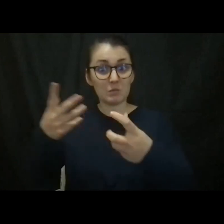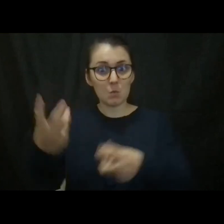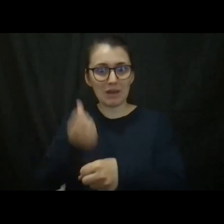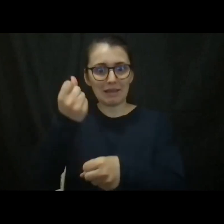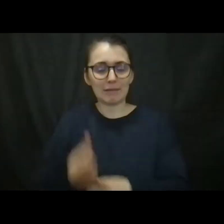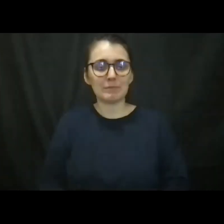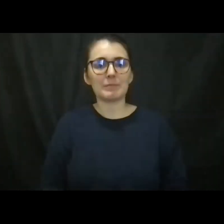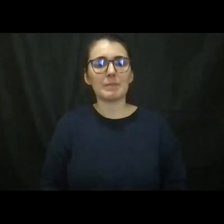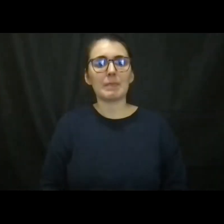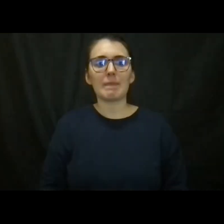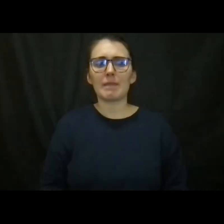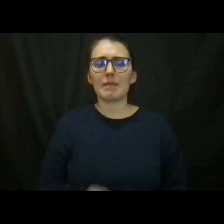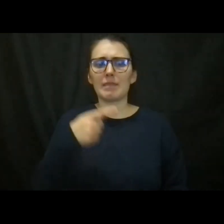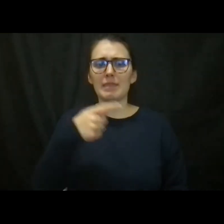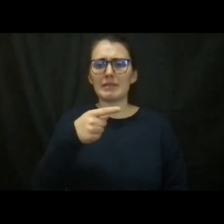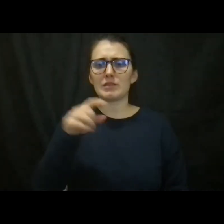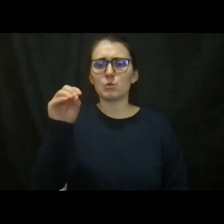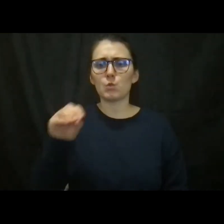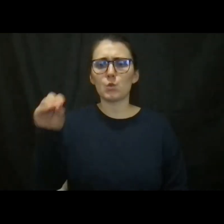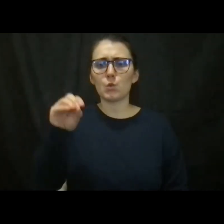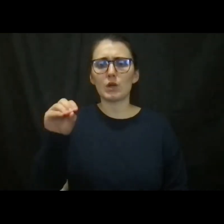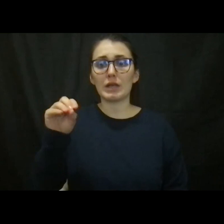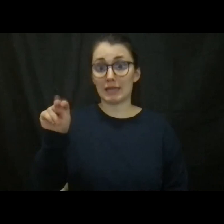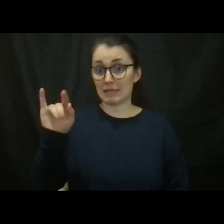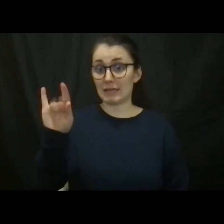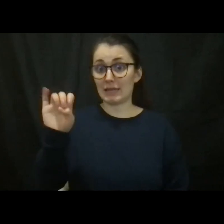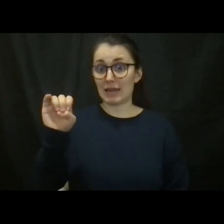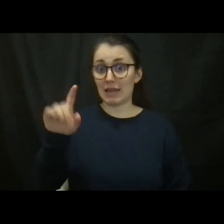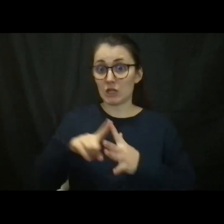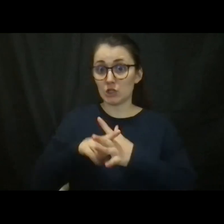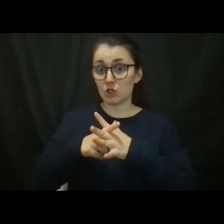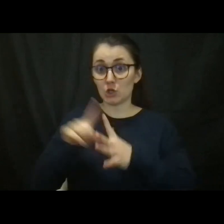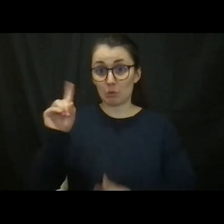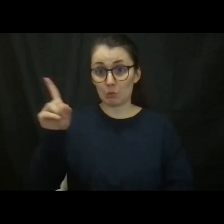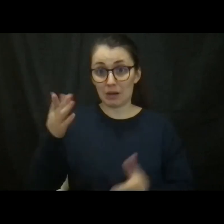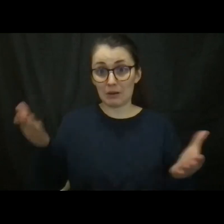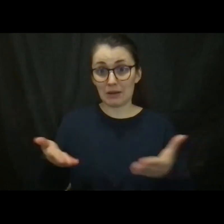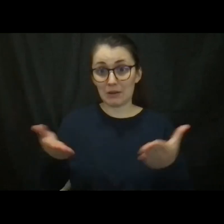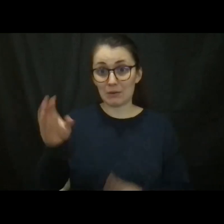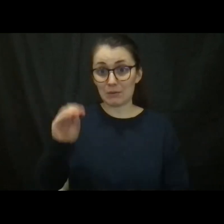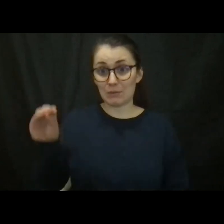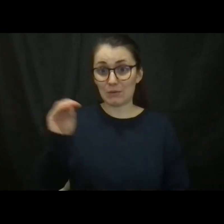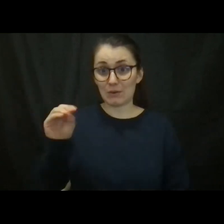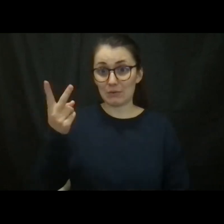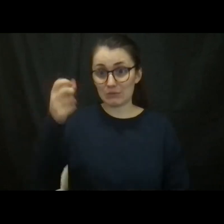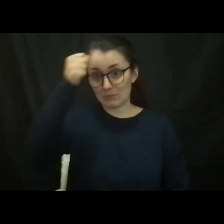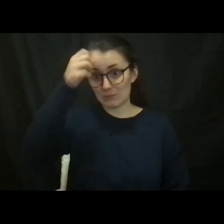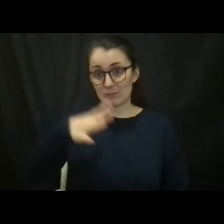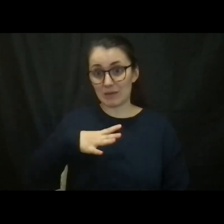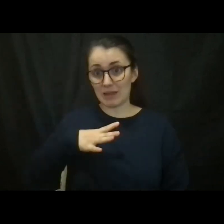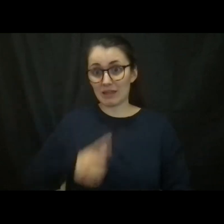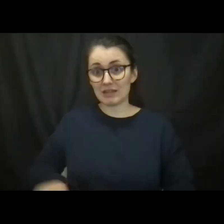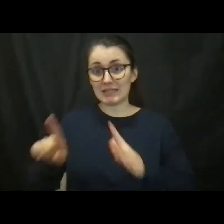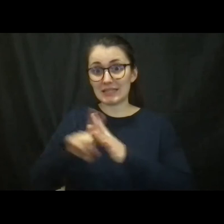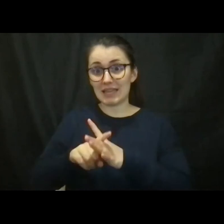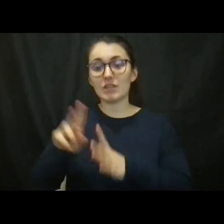this is in Oregon because Nike originated here, and the two men who started Nike actually attended the University of